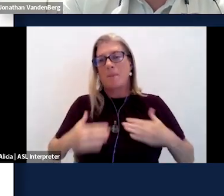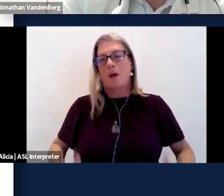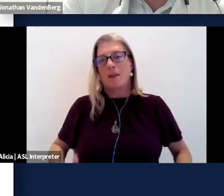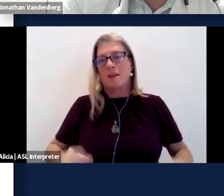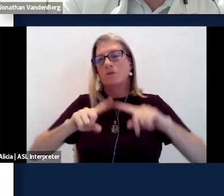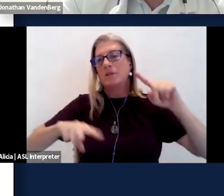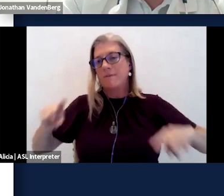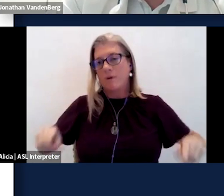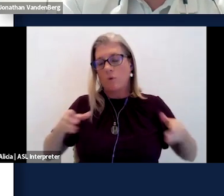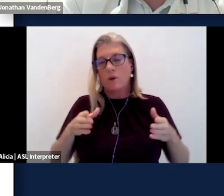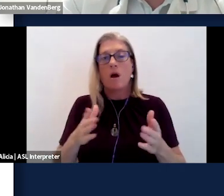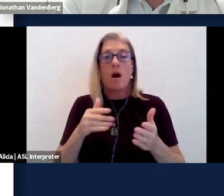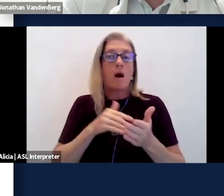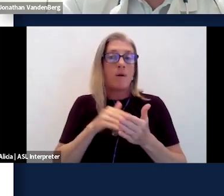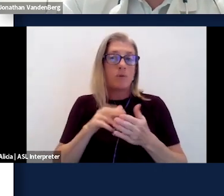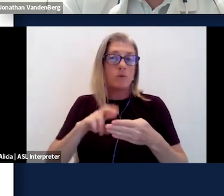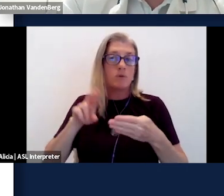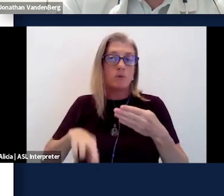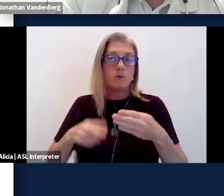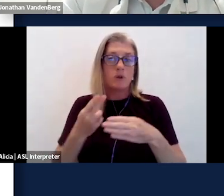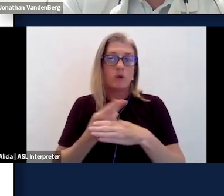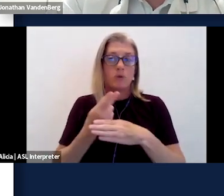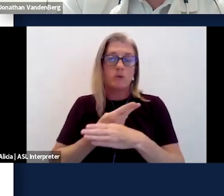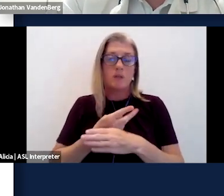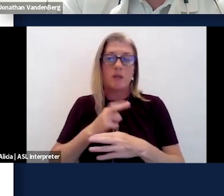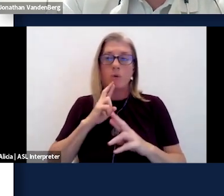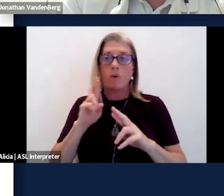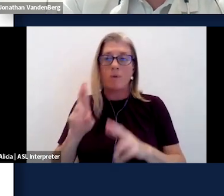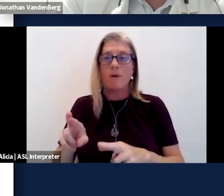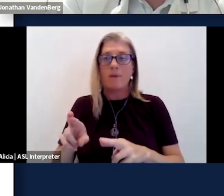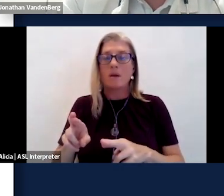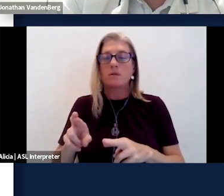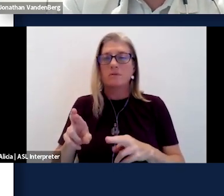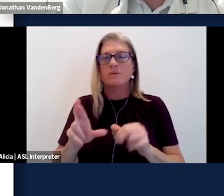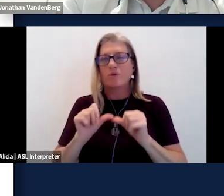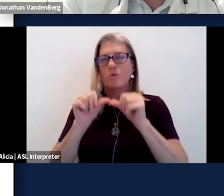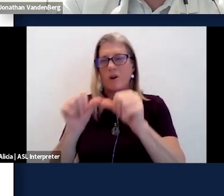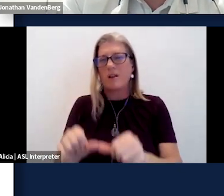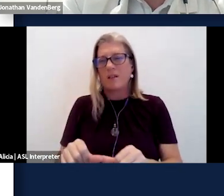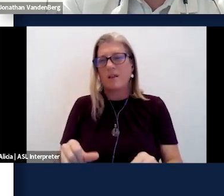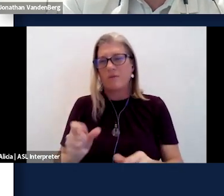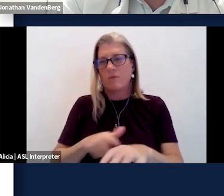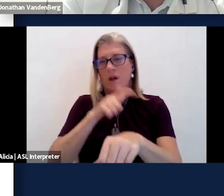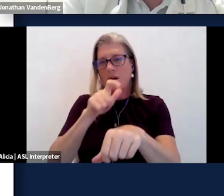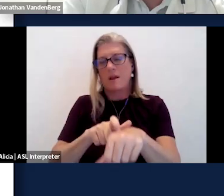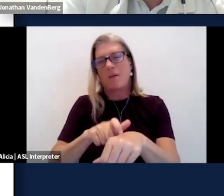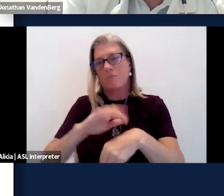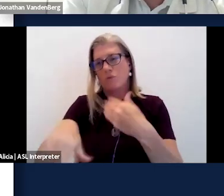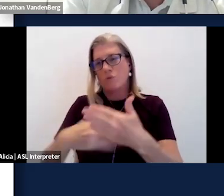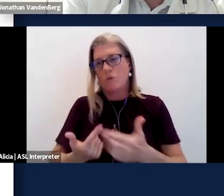result of using those reflexes uh, chronically throughout their